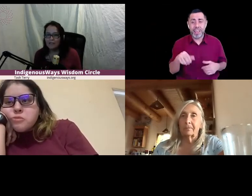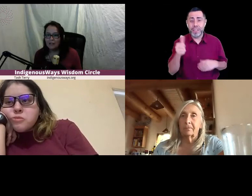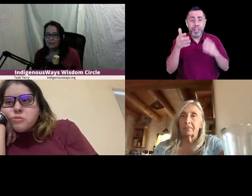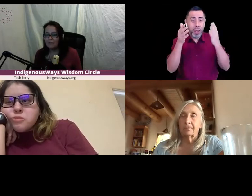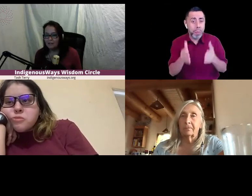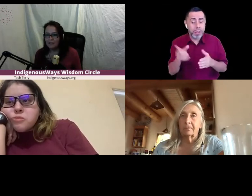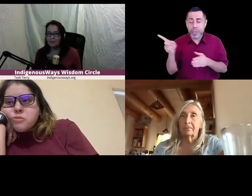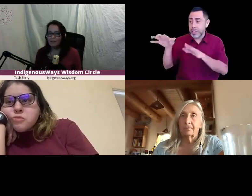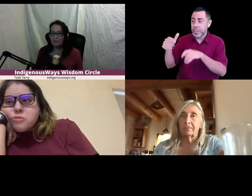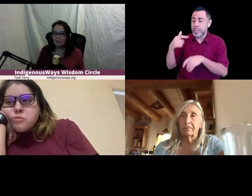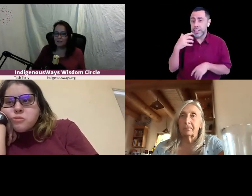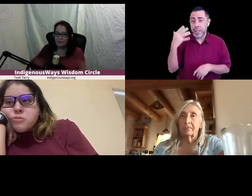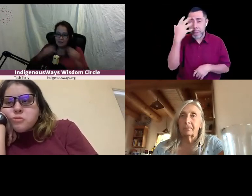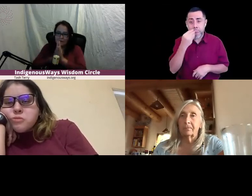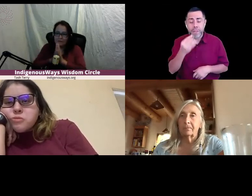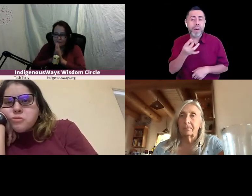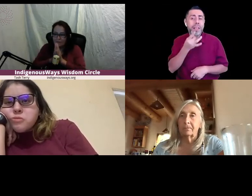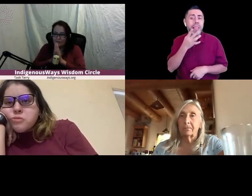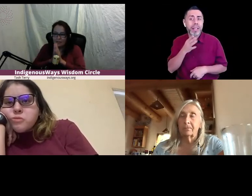and life. Thank you. And